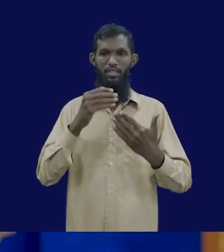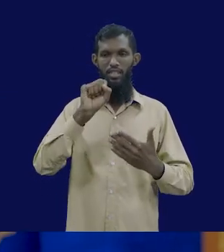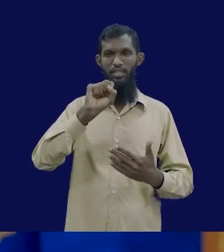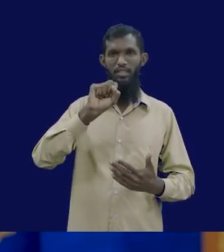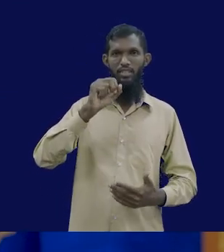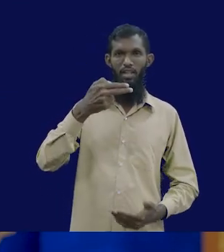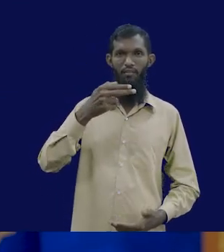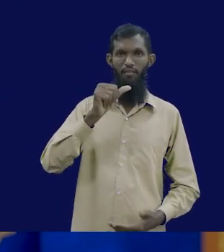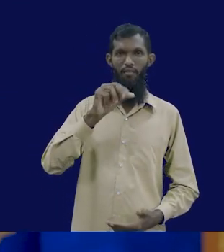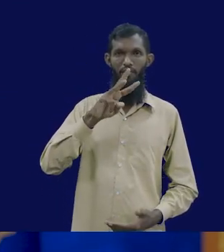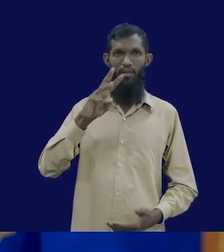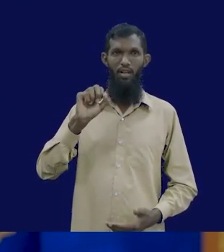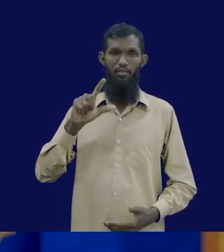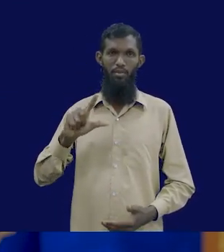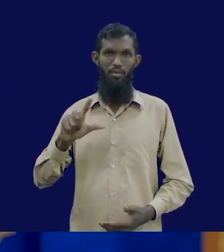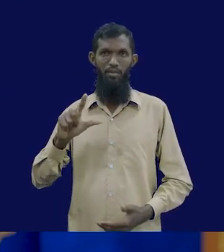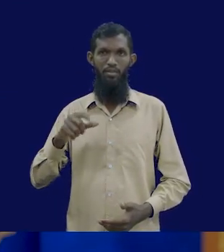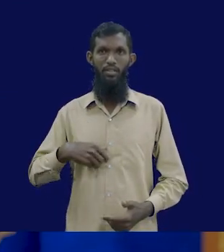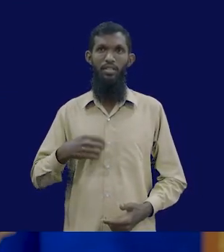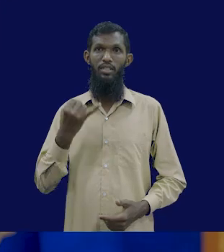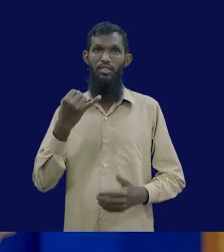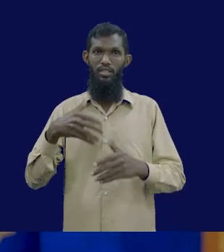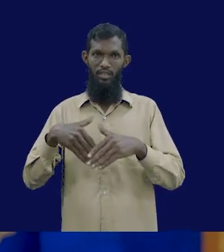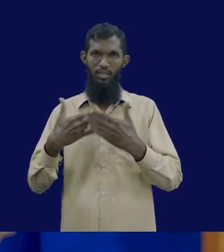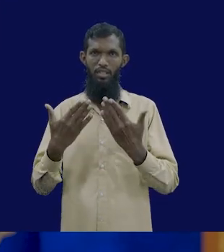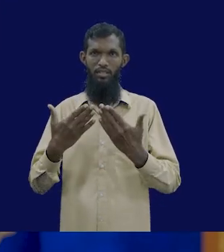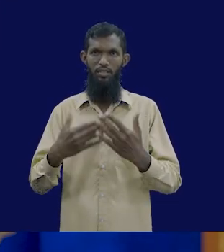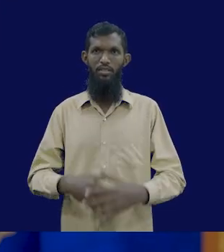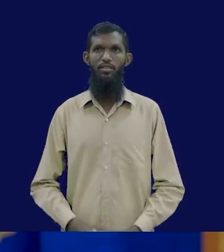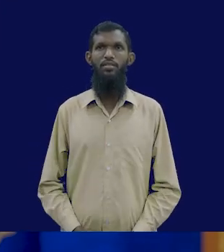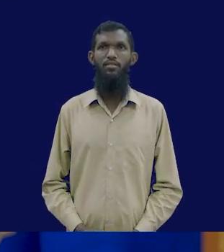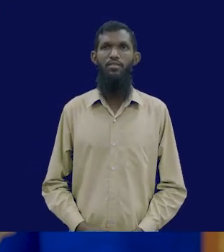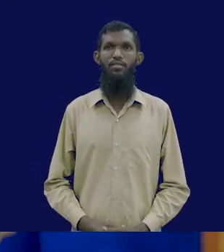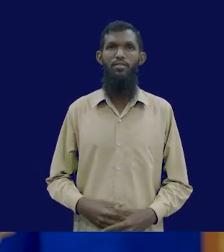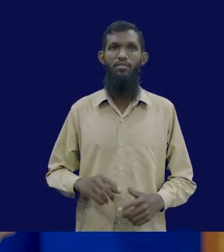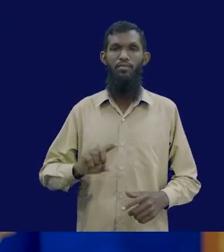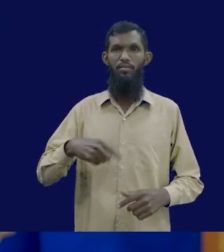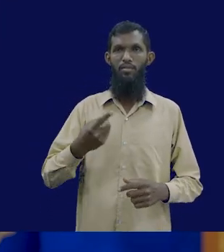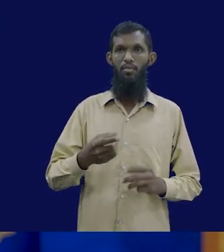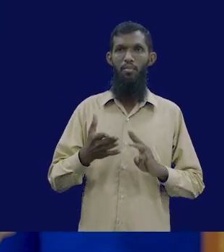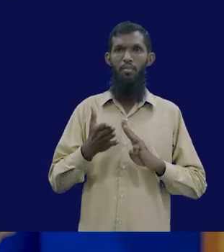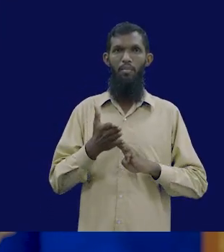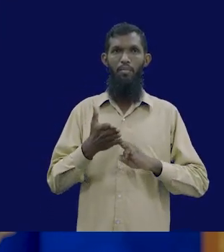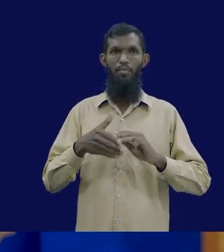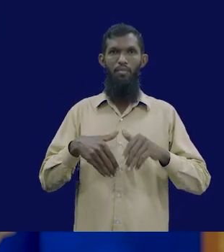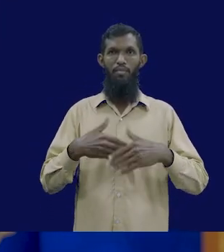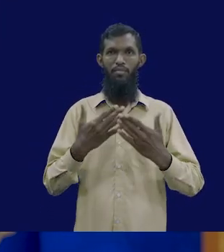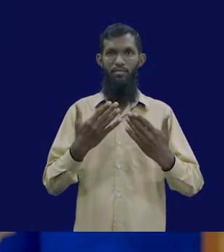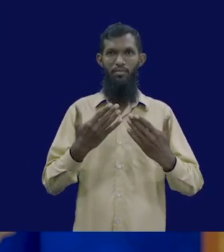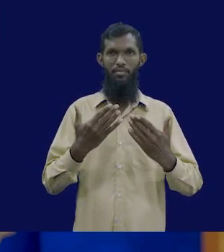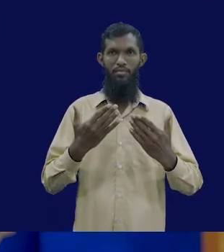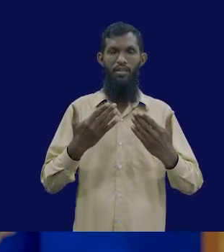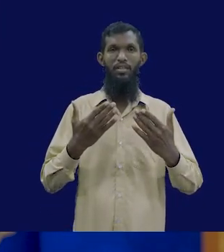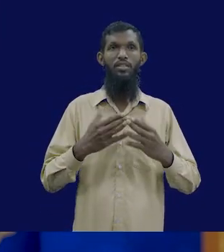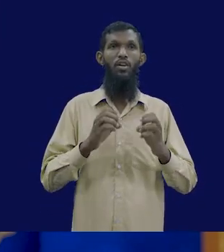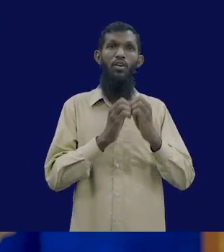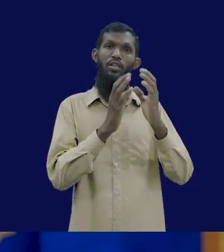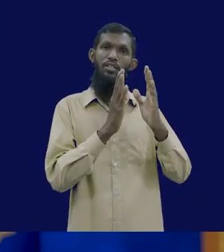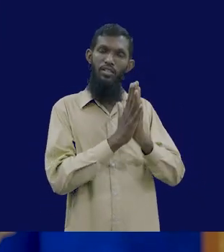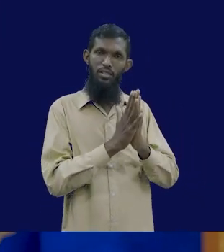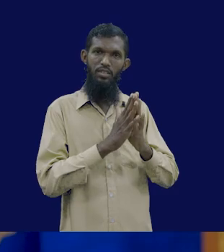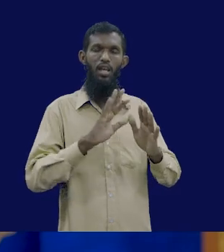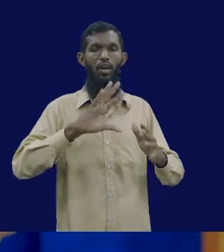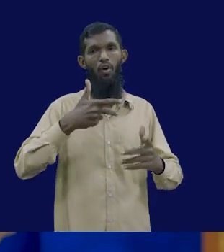in Shawwal, or the fasting of Mondays and Thursdays, or the fasting